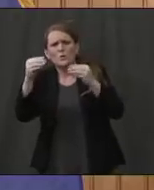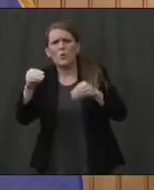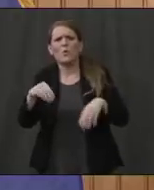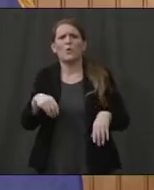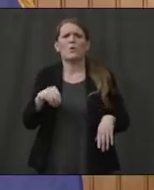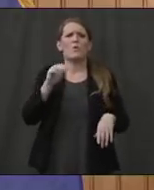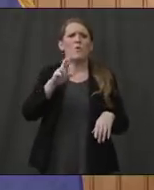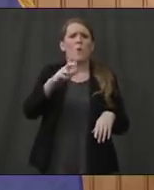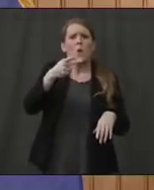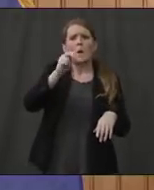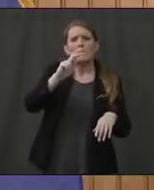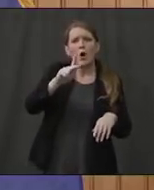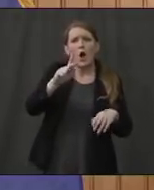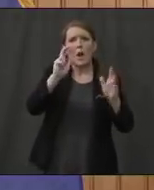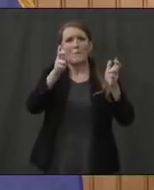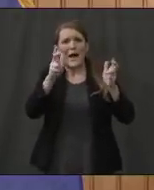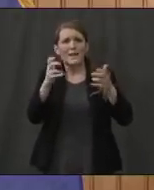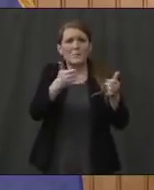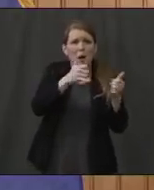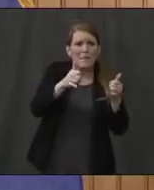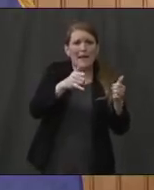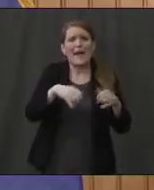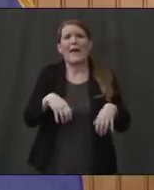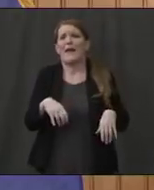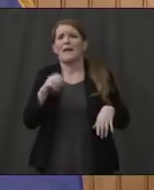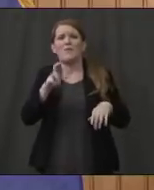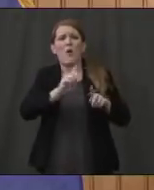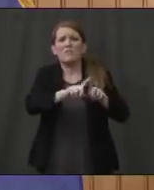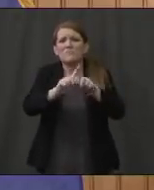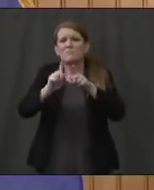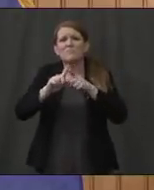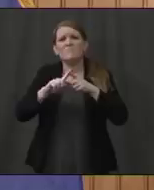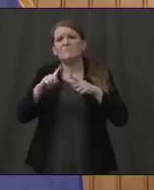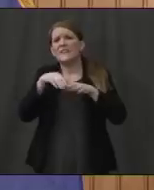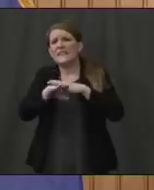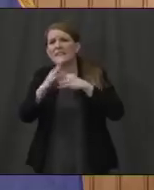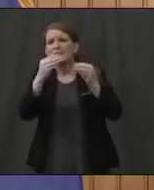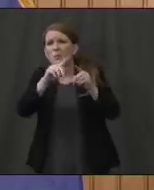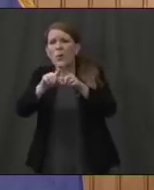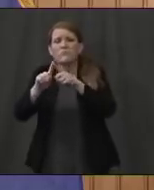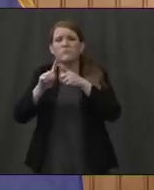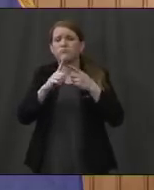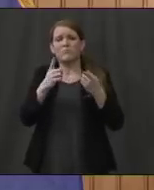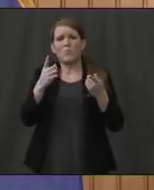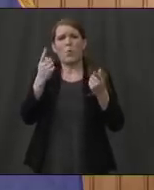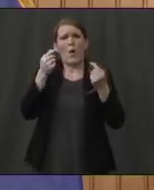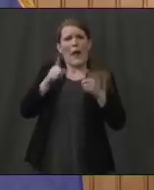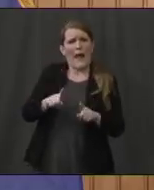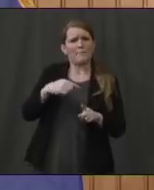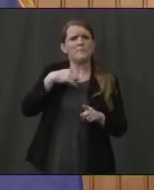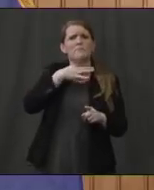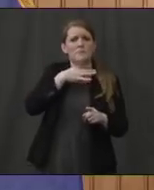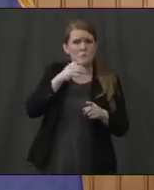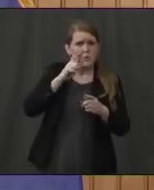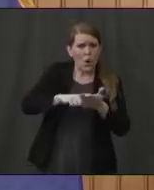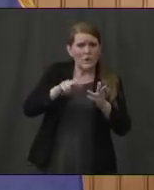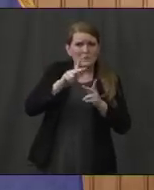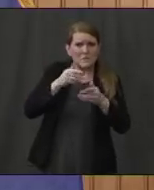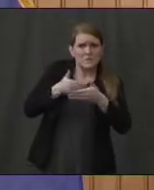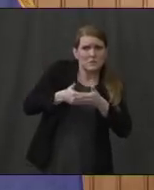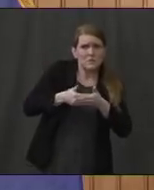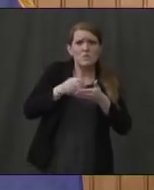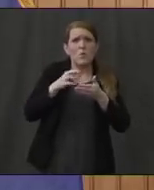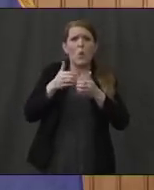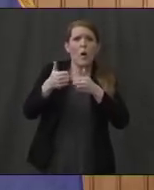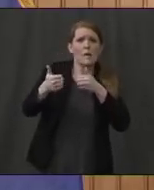the park? Are people following the social distancing? And he said, By and large, we've been pretty impressed with the